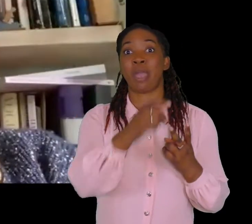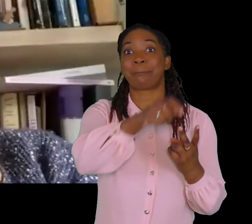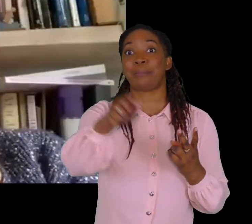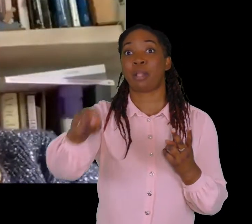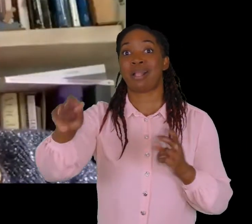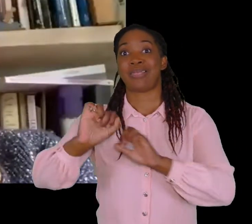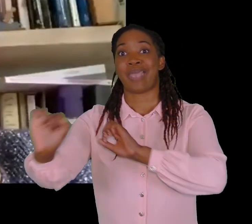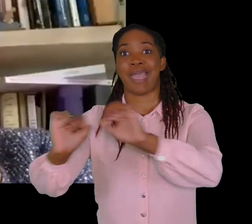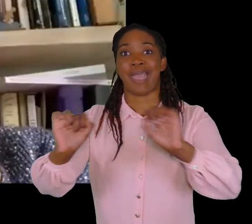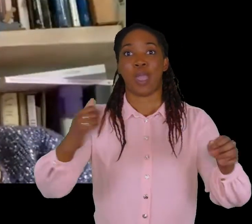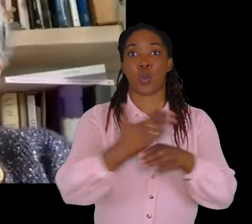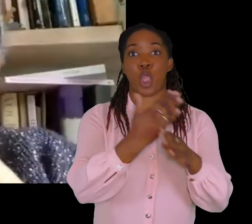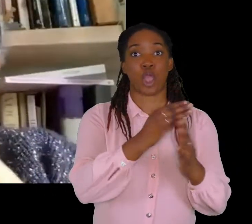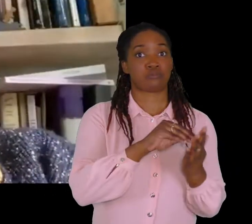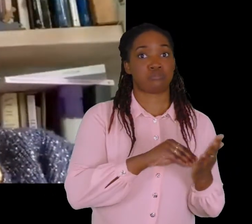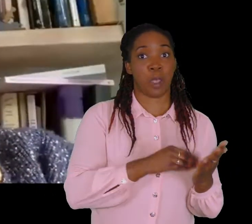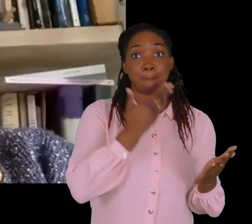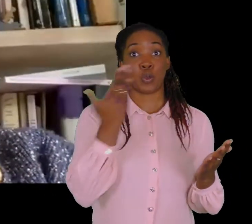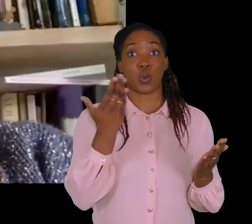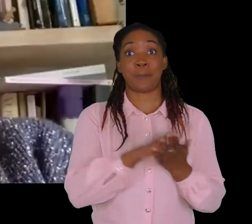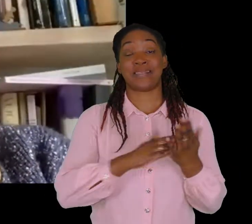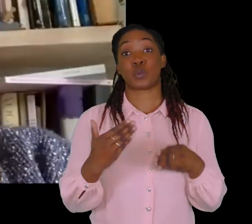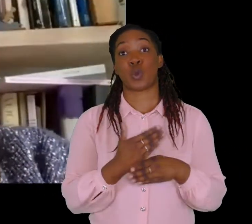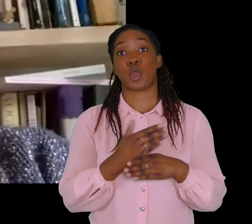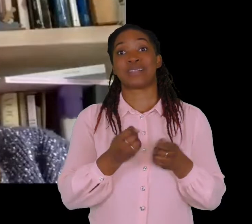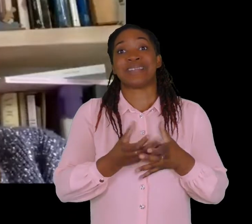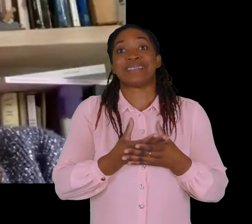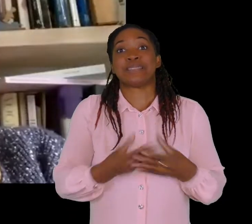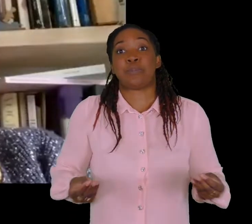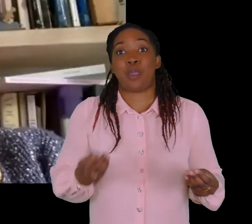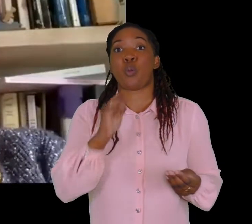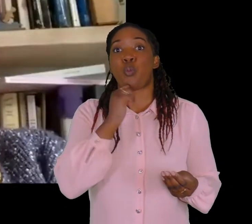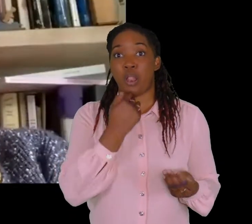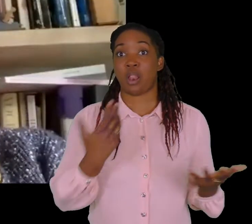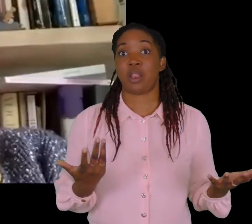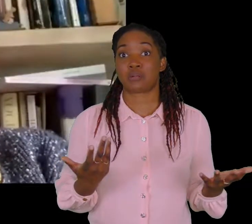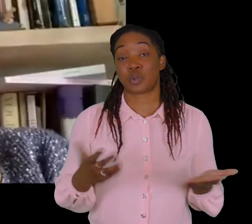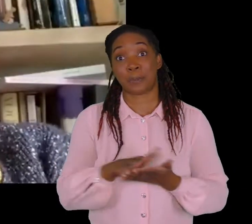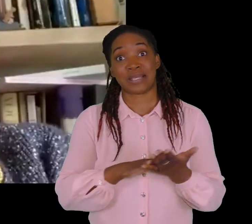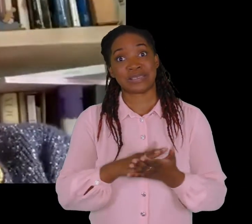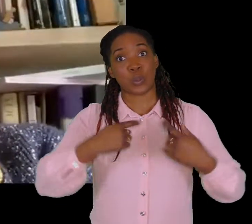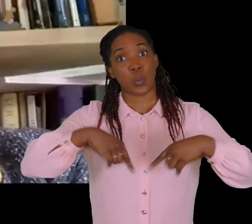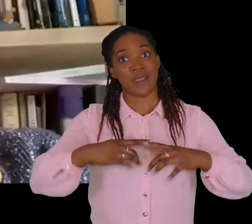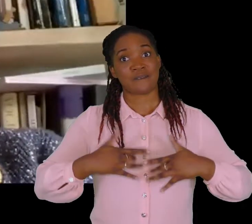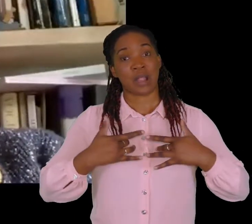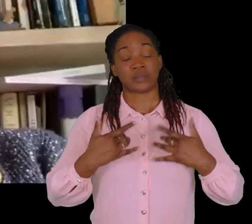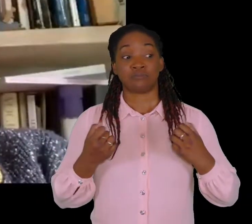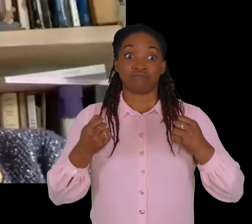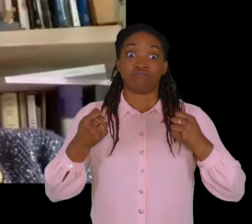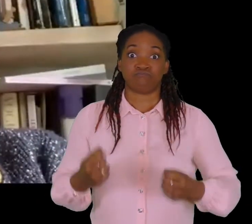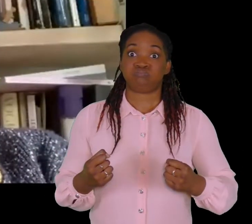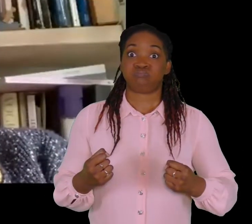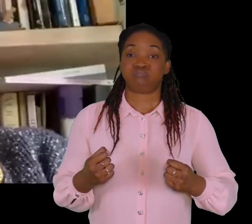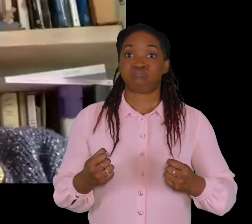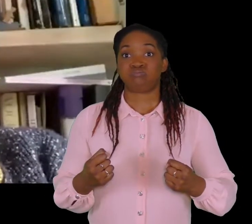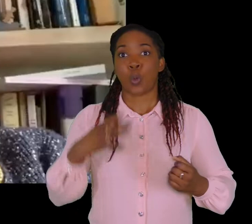of people around you, that work would disappear. And so it was also one of those things that we felt